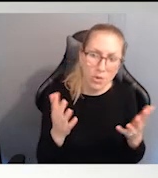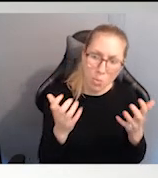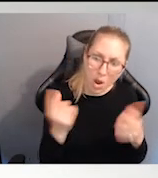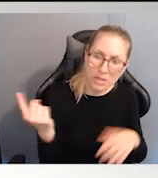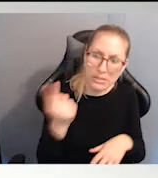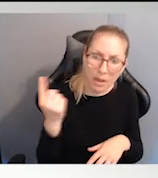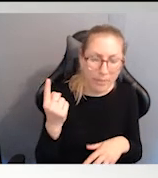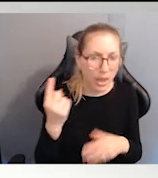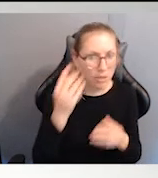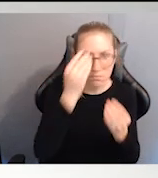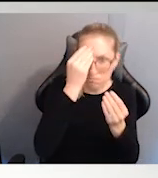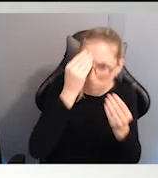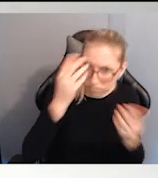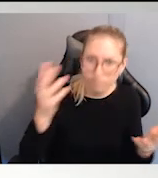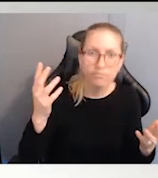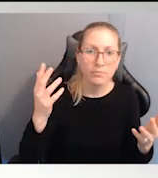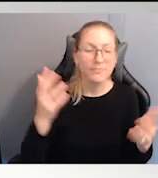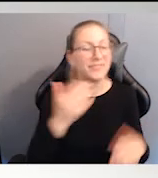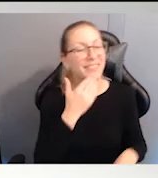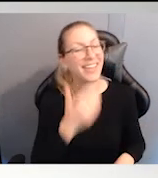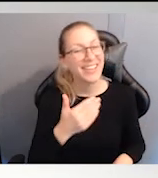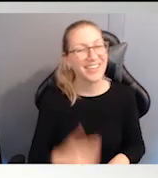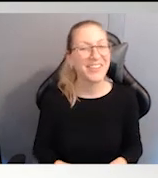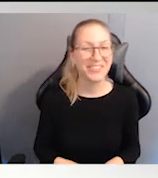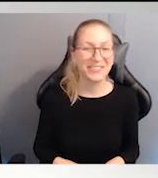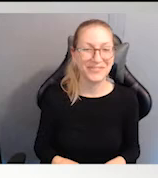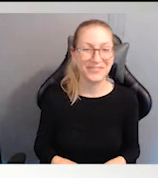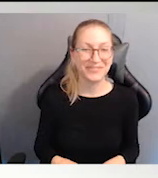your word out there. Thank you.